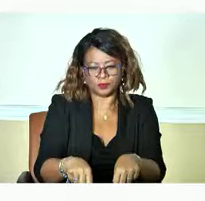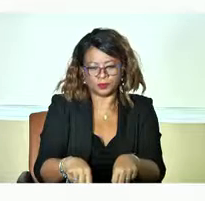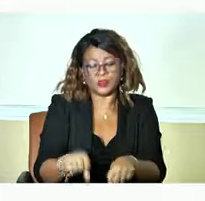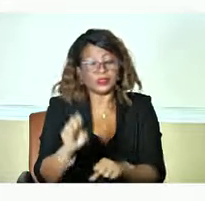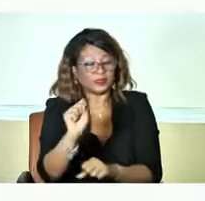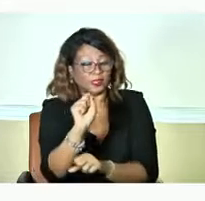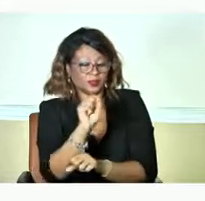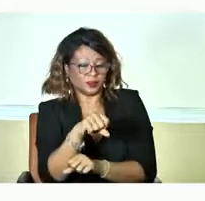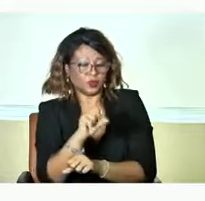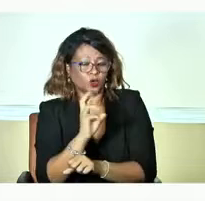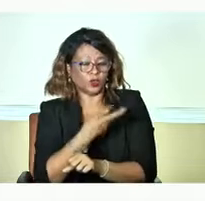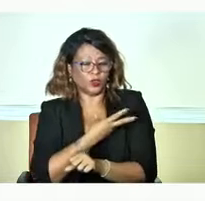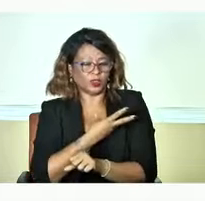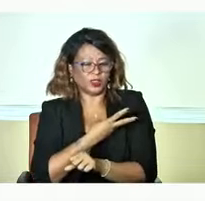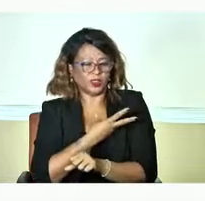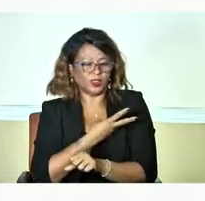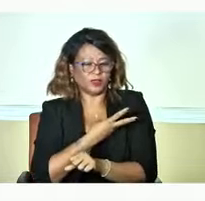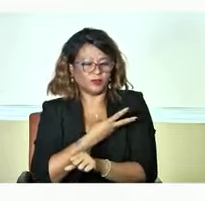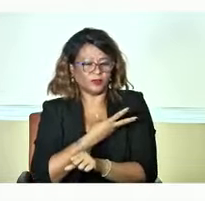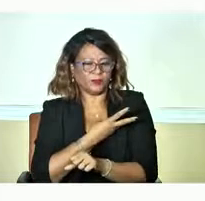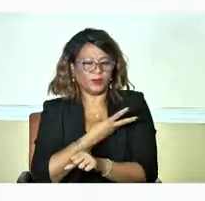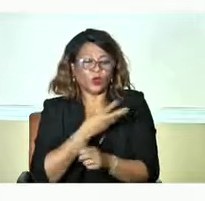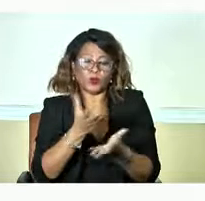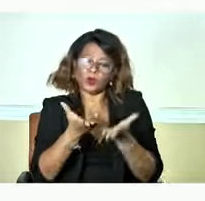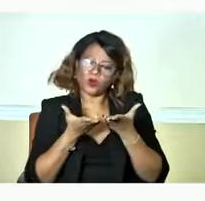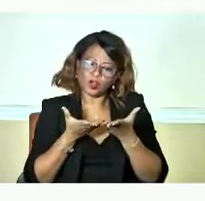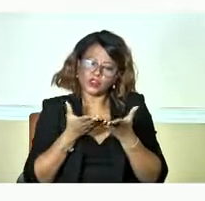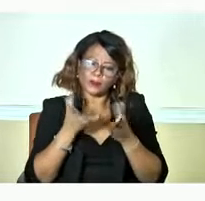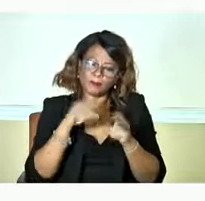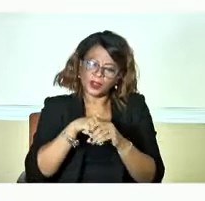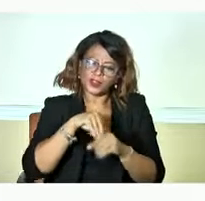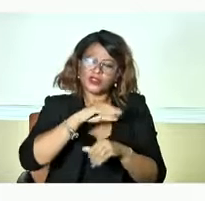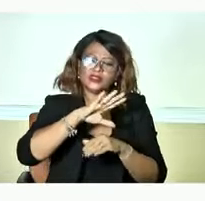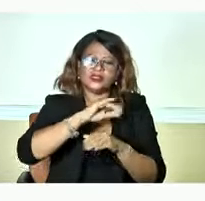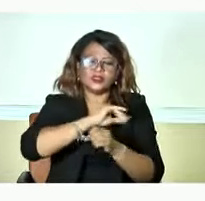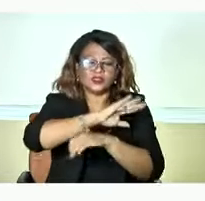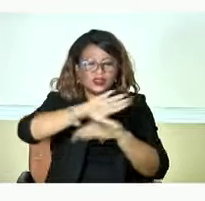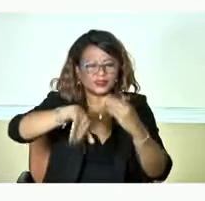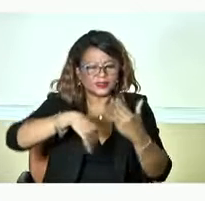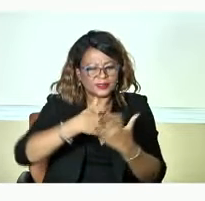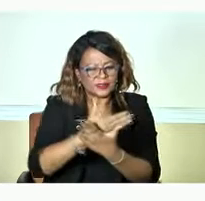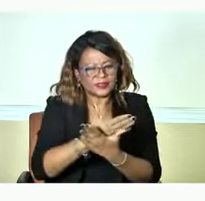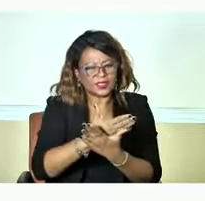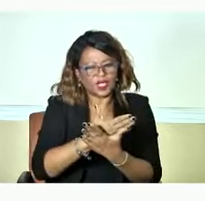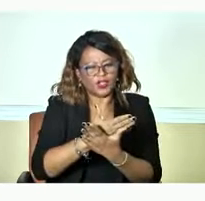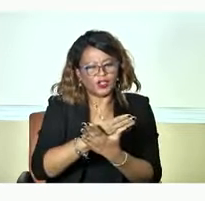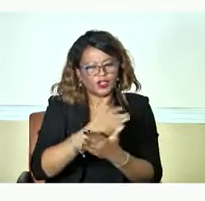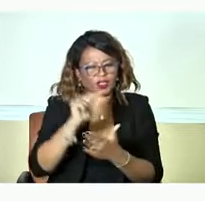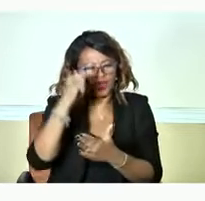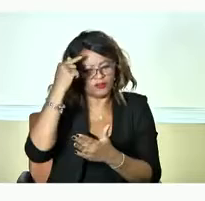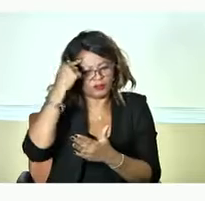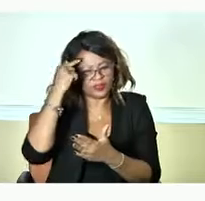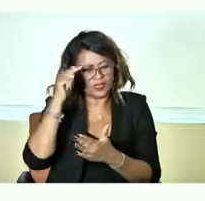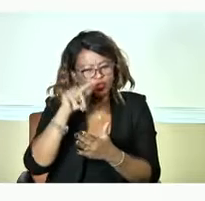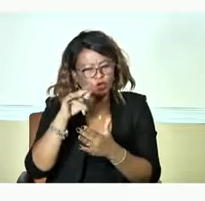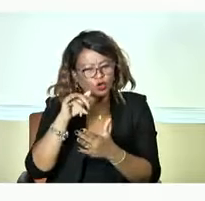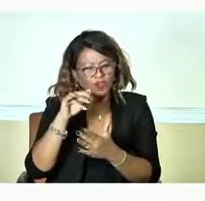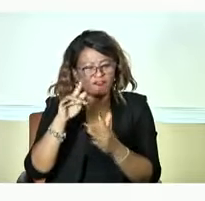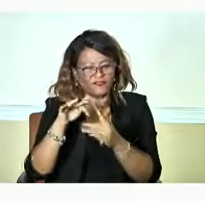Yes, we literally want to put the entire government at your